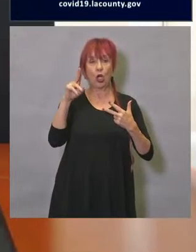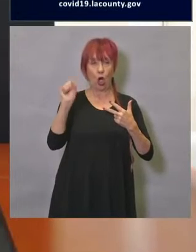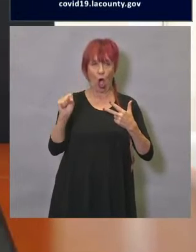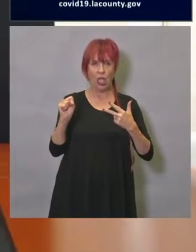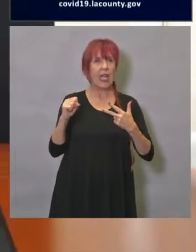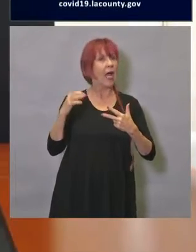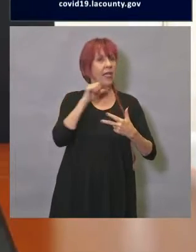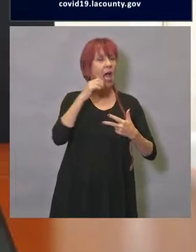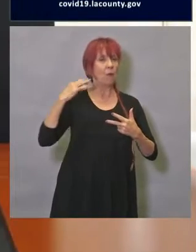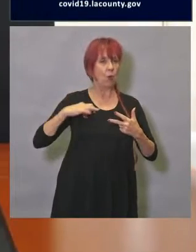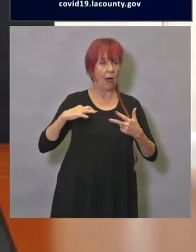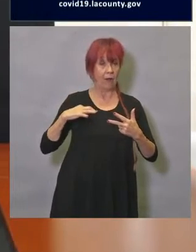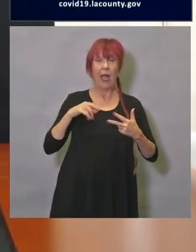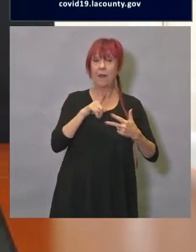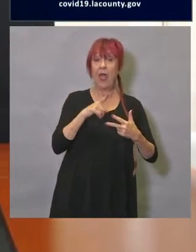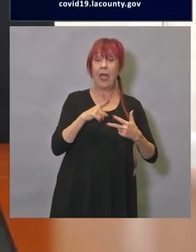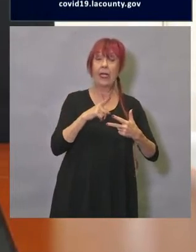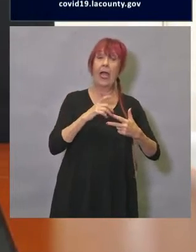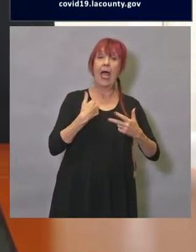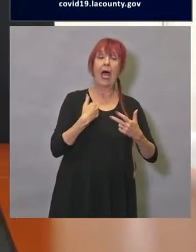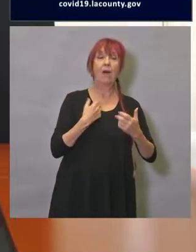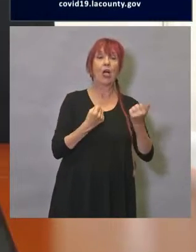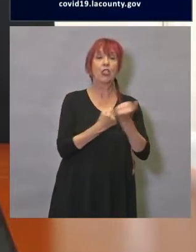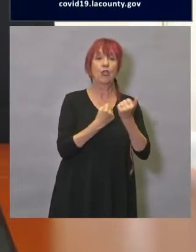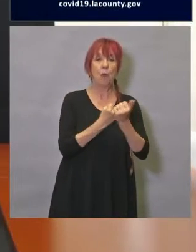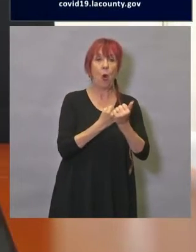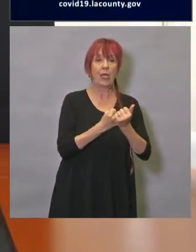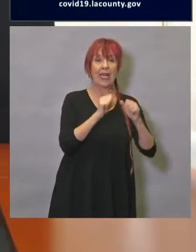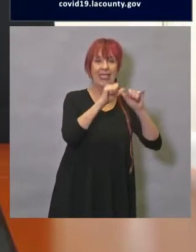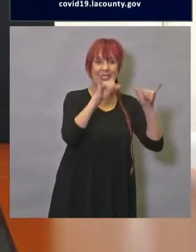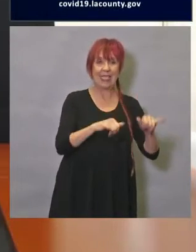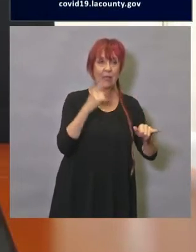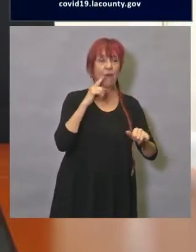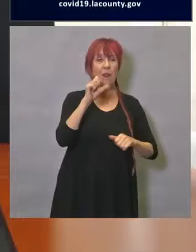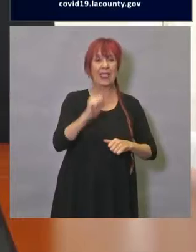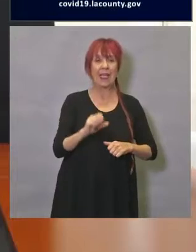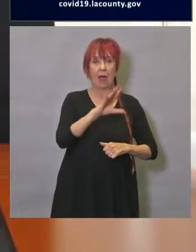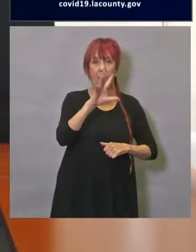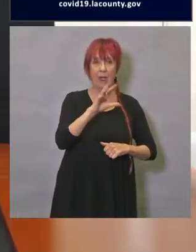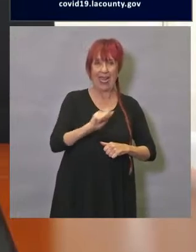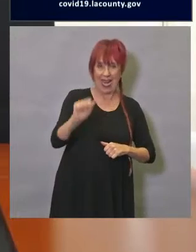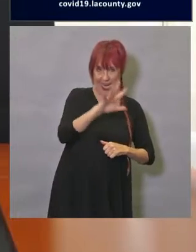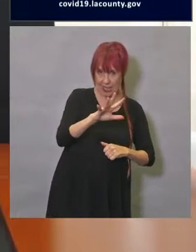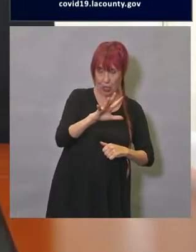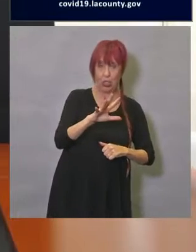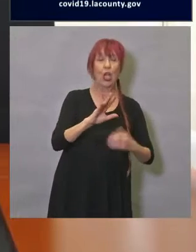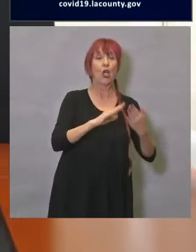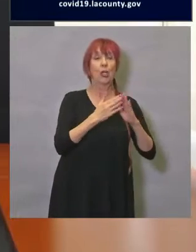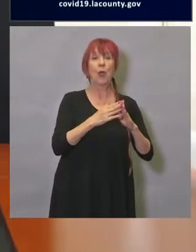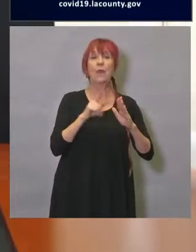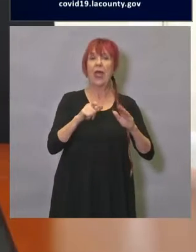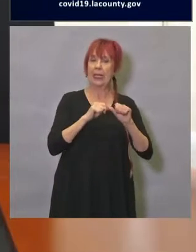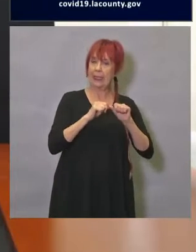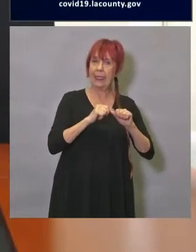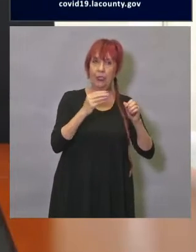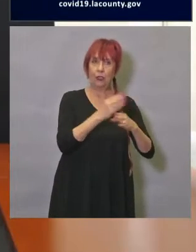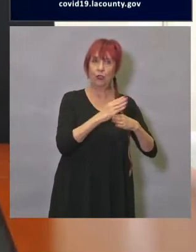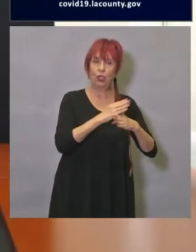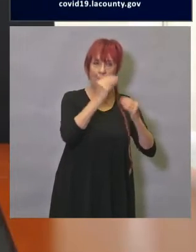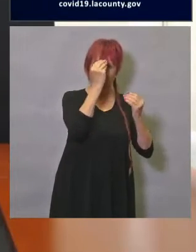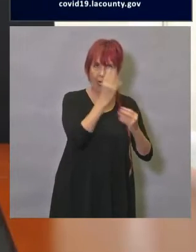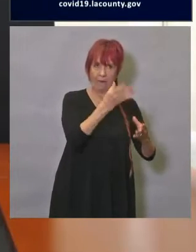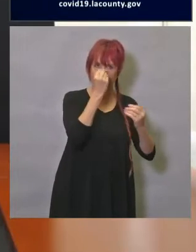to serving as a support system for the South Asian immigrant community, continues to share educational materials with South